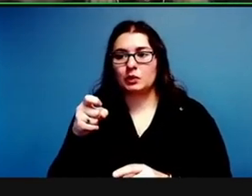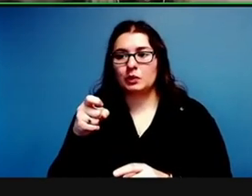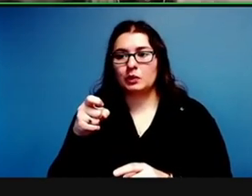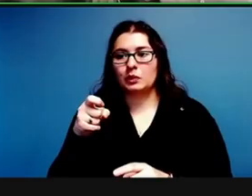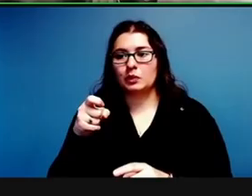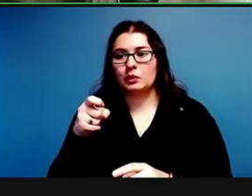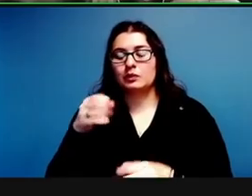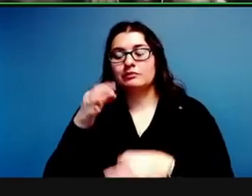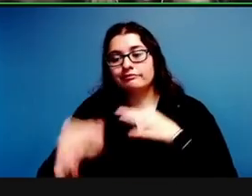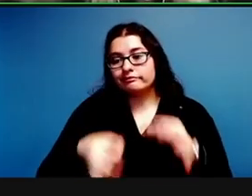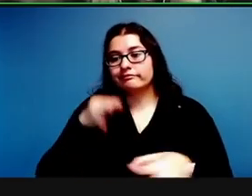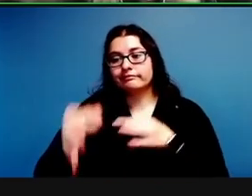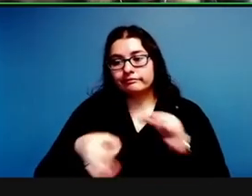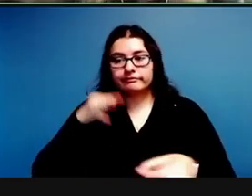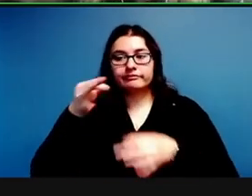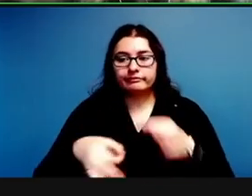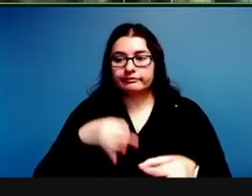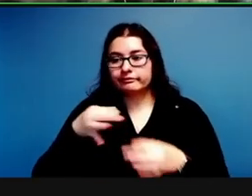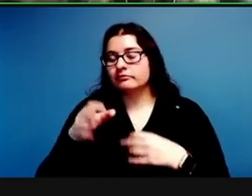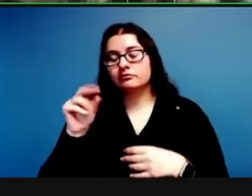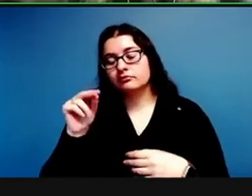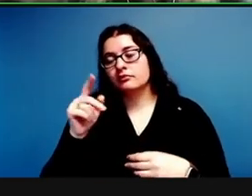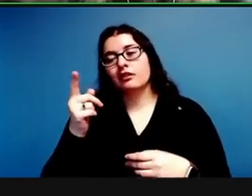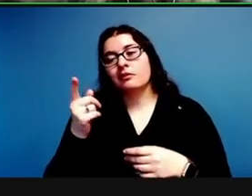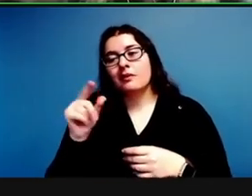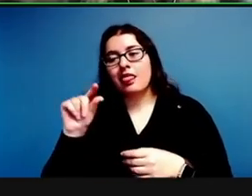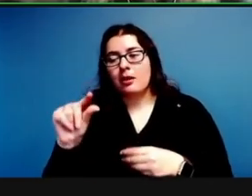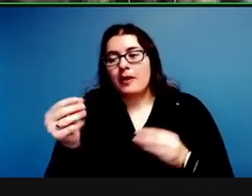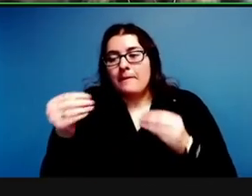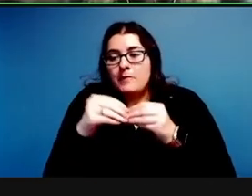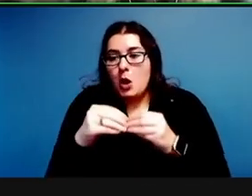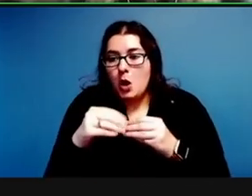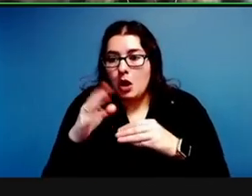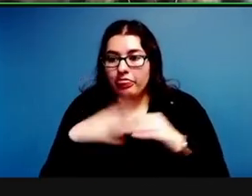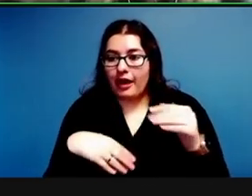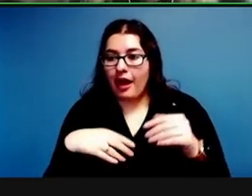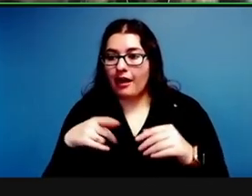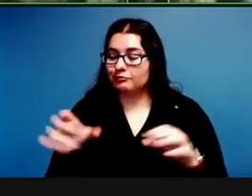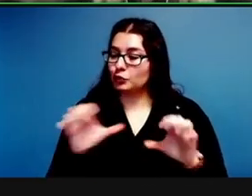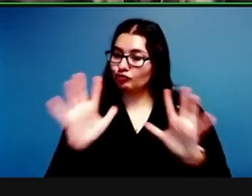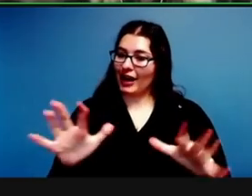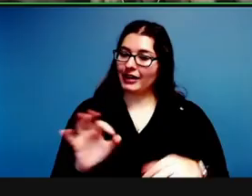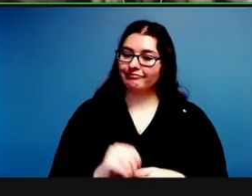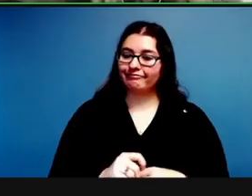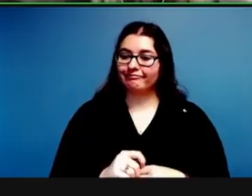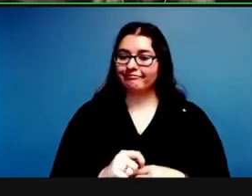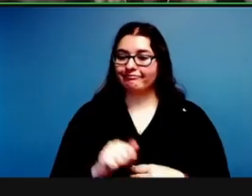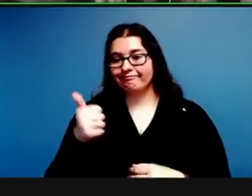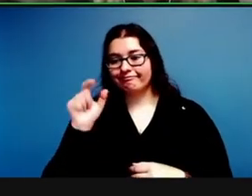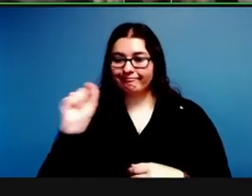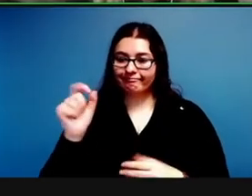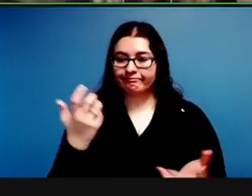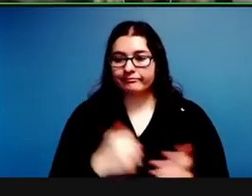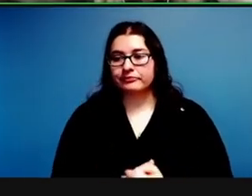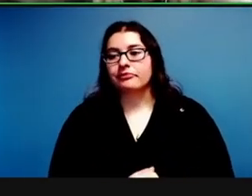huge paragraphs, but a little bit more than Johnny's doing great. Thumbs up, Johnny.